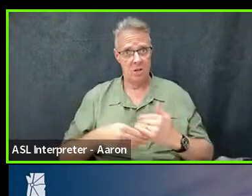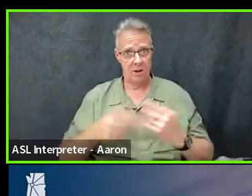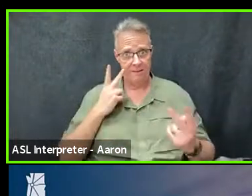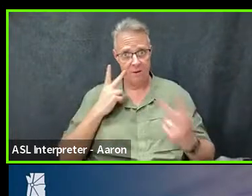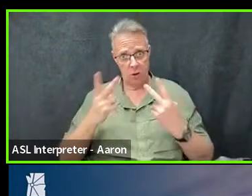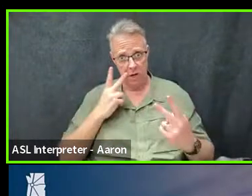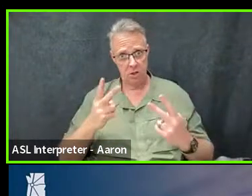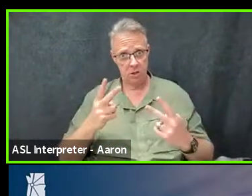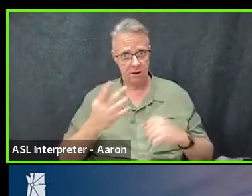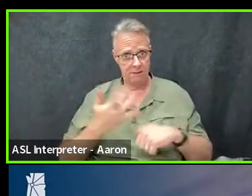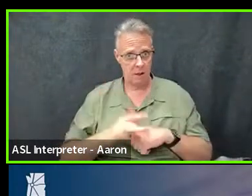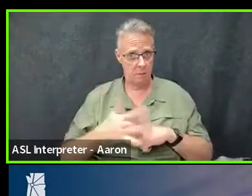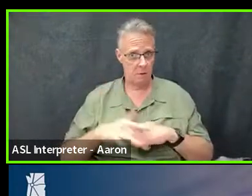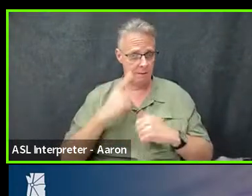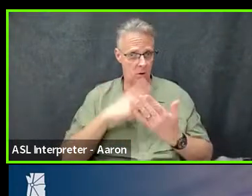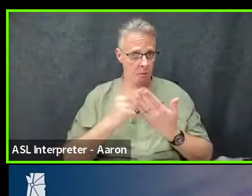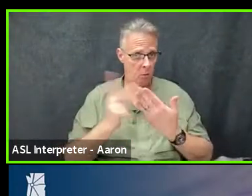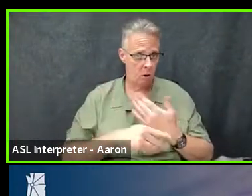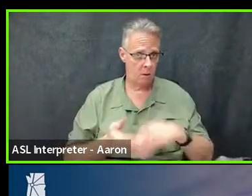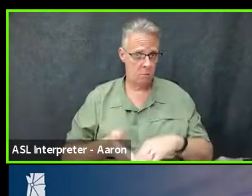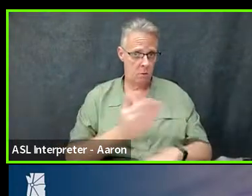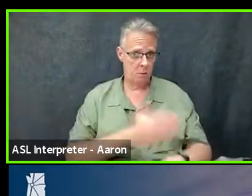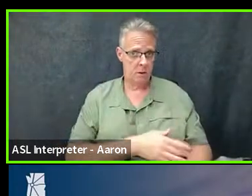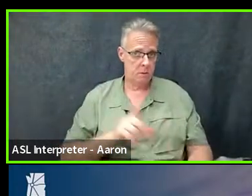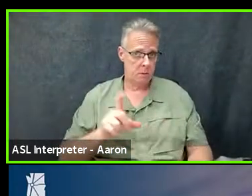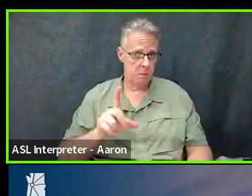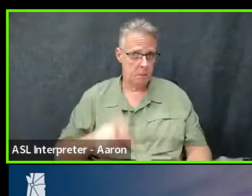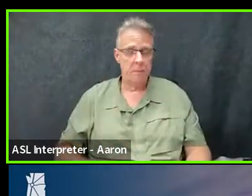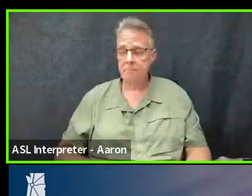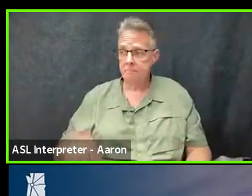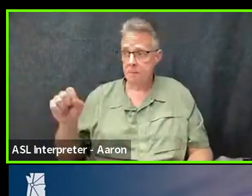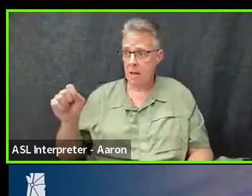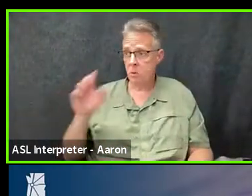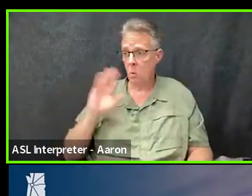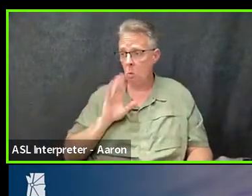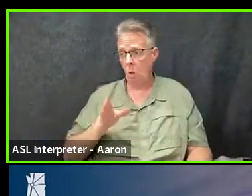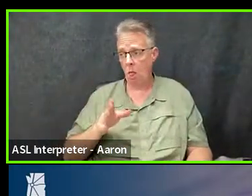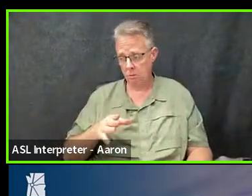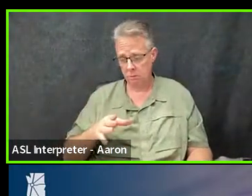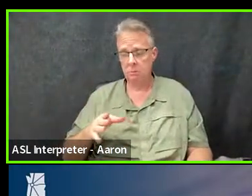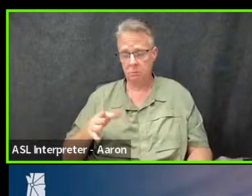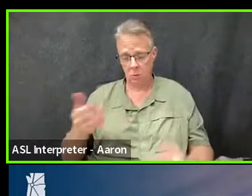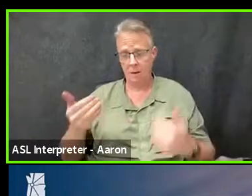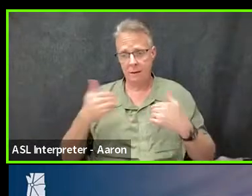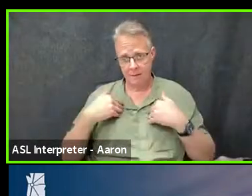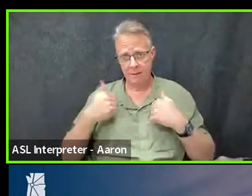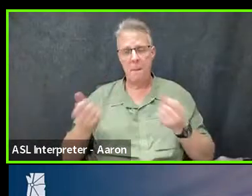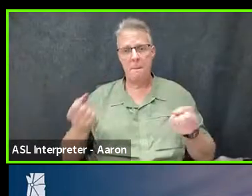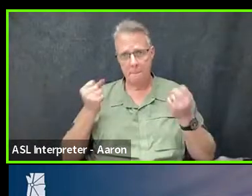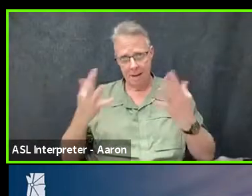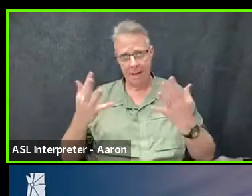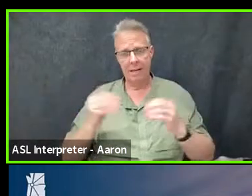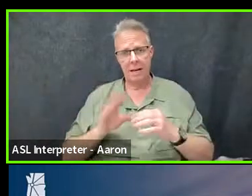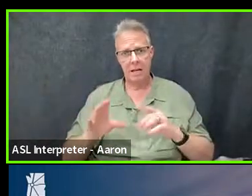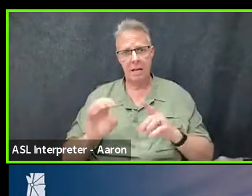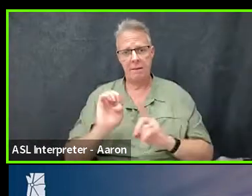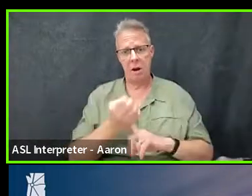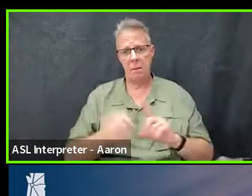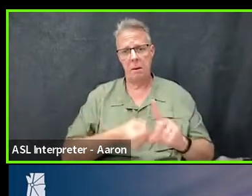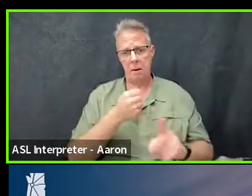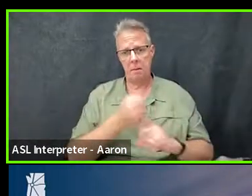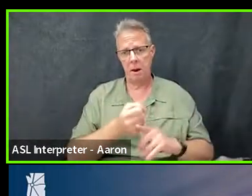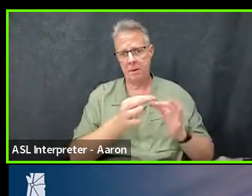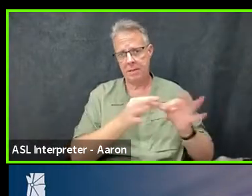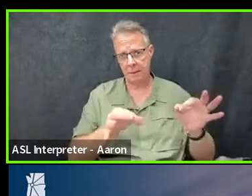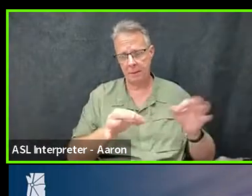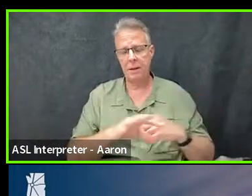available of the program improvements? Yes, we will. We have many in the environmental impact statement, as